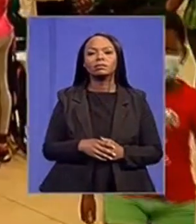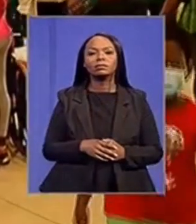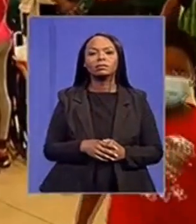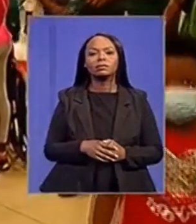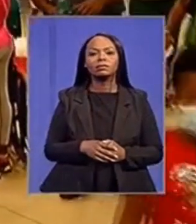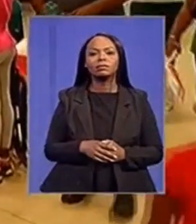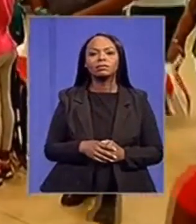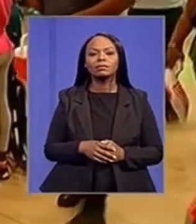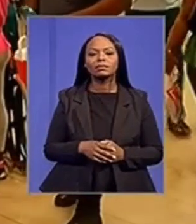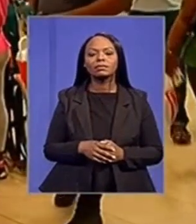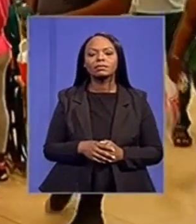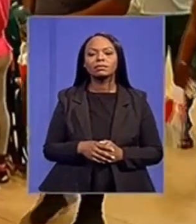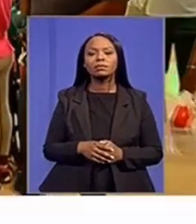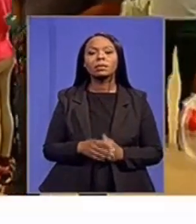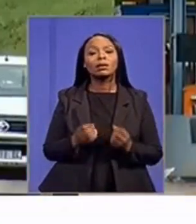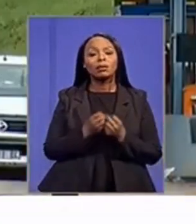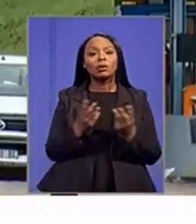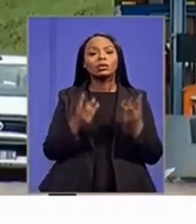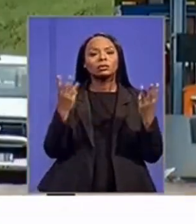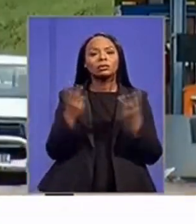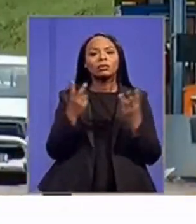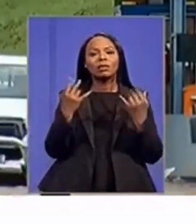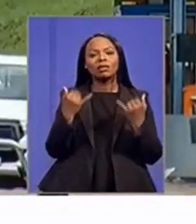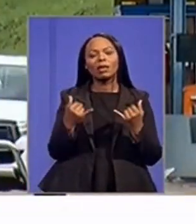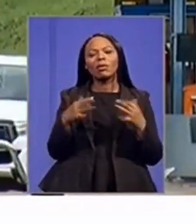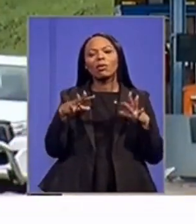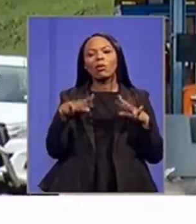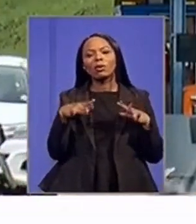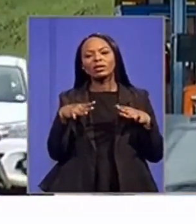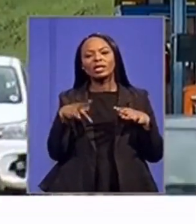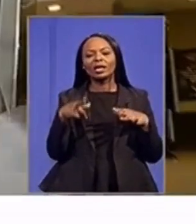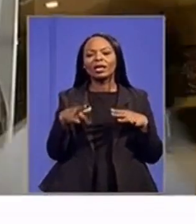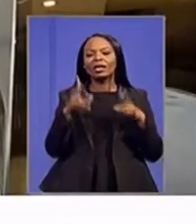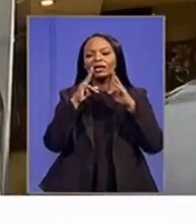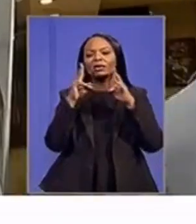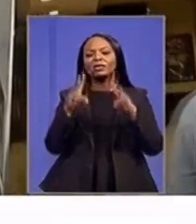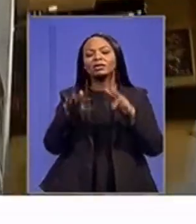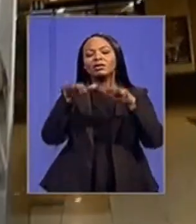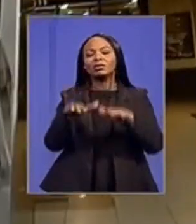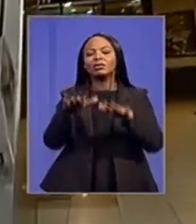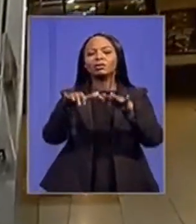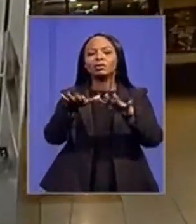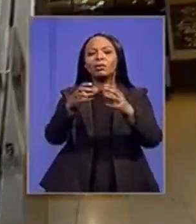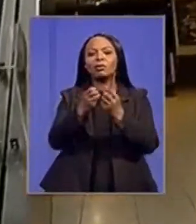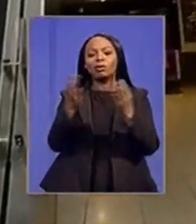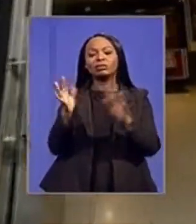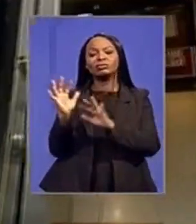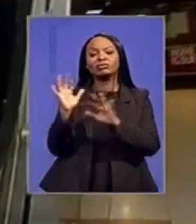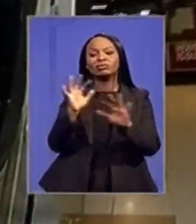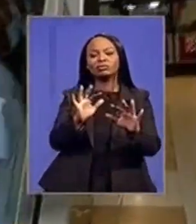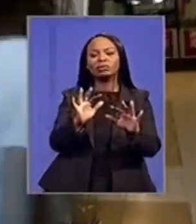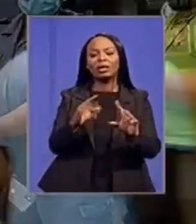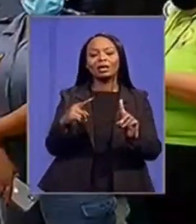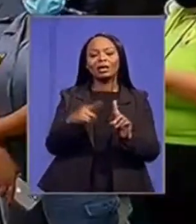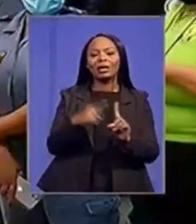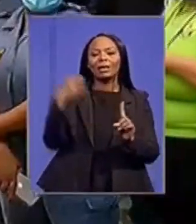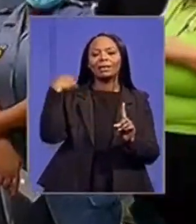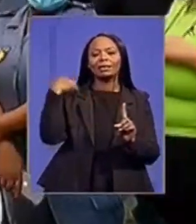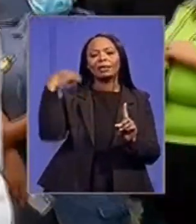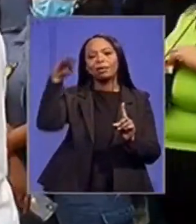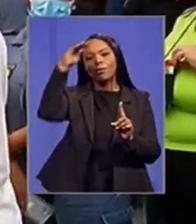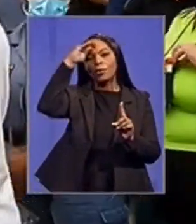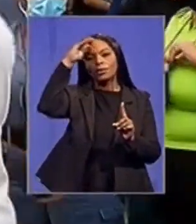Palo ya batho ba matsatsing a phomolo ba etetseng dibaka tse mabopong a naha e qadile ho nyoloha. Letona la seponesa Bekicele le etetse tse